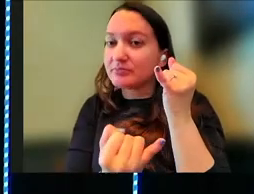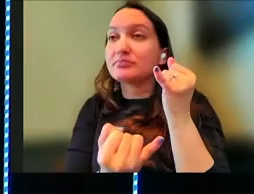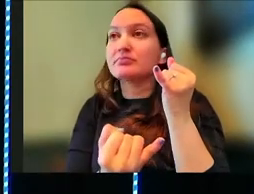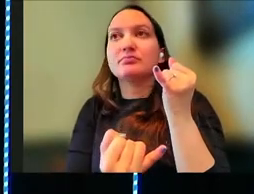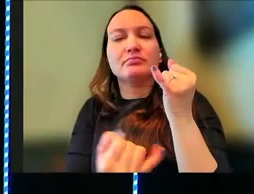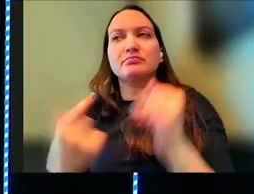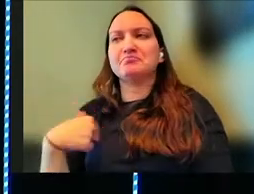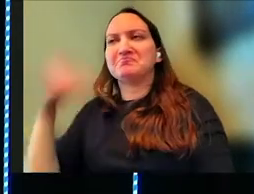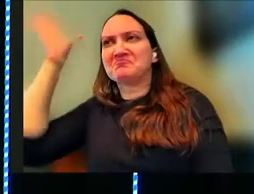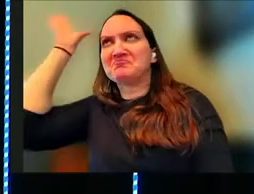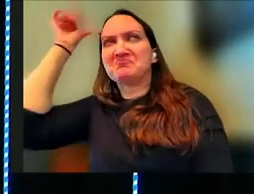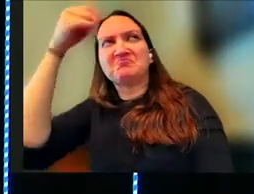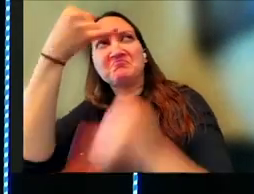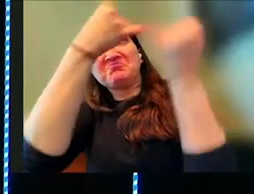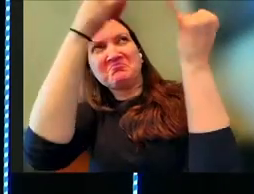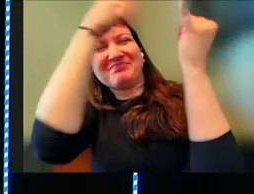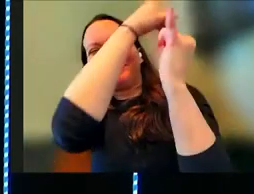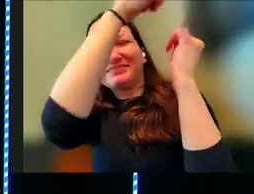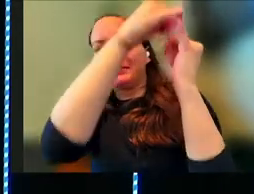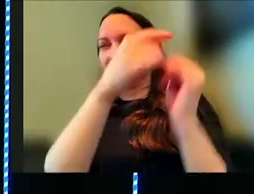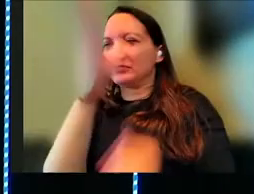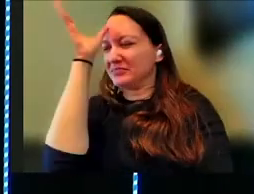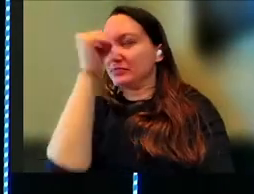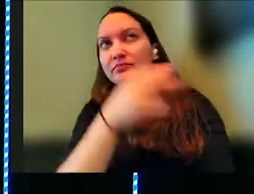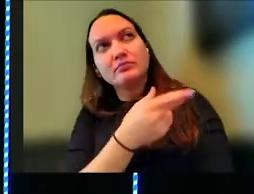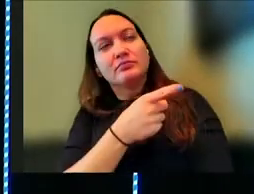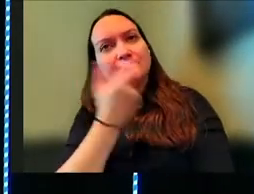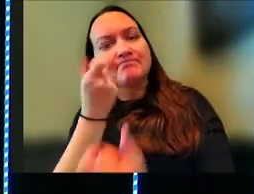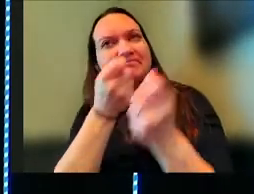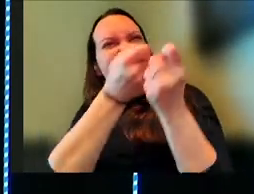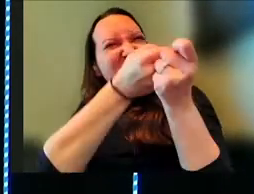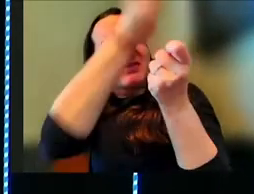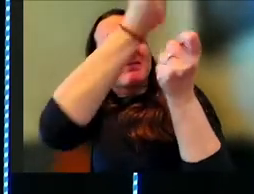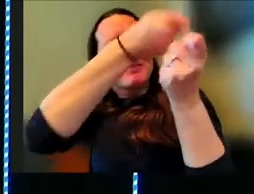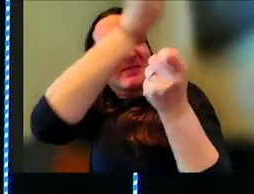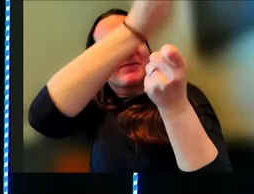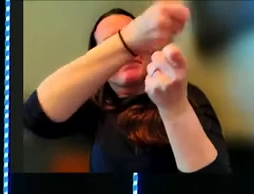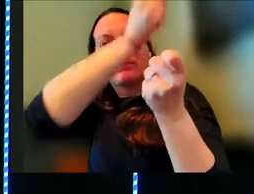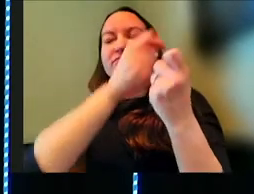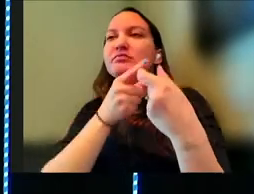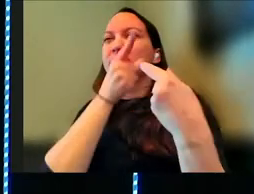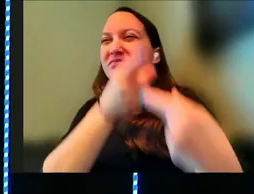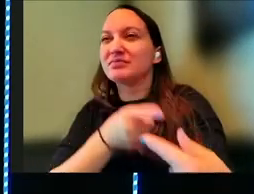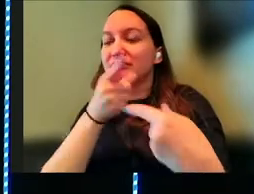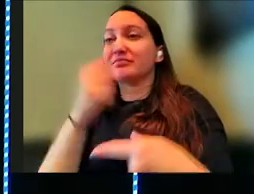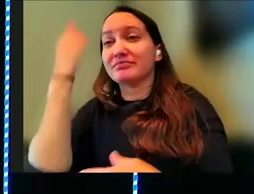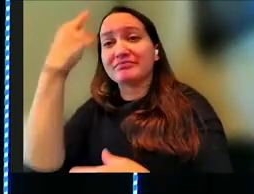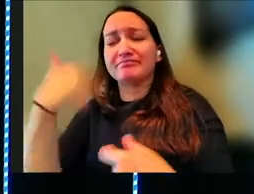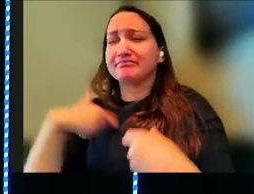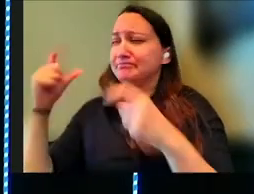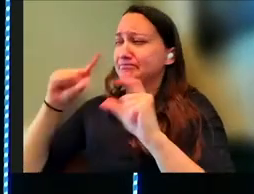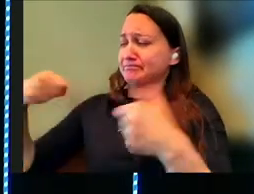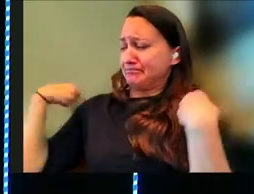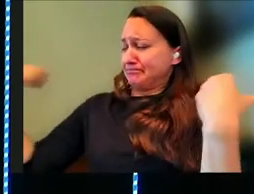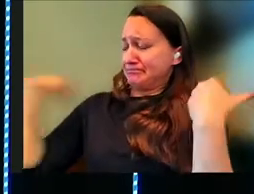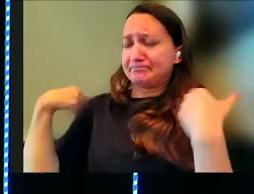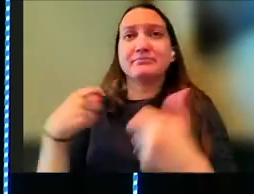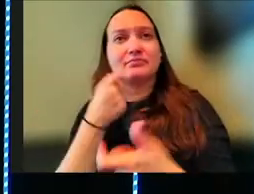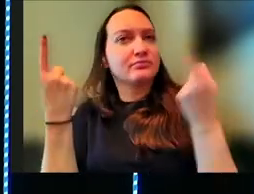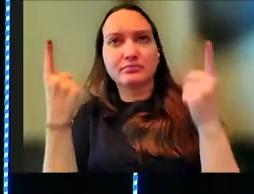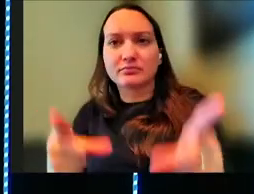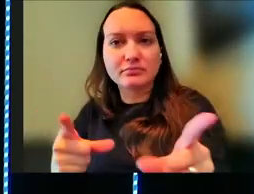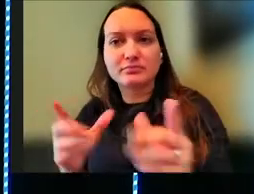I ain't coming off. You know what I mean? He's you gotta be kidding me. So I'm like trying to pop. It's just not working, probably because I need to go to the gym, but it just wasn't happening, right?